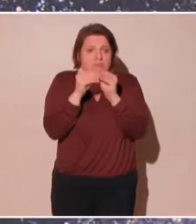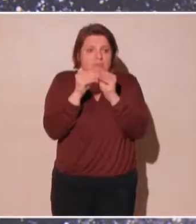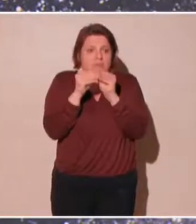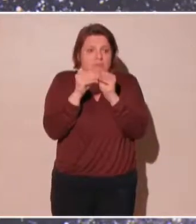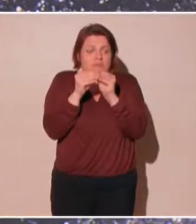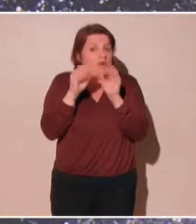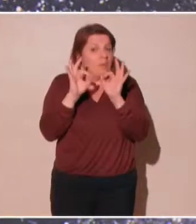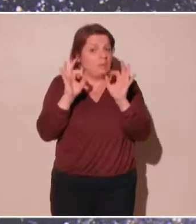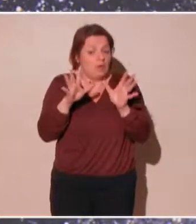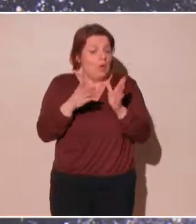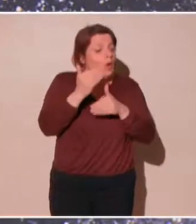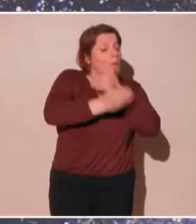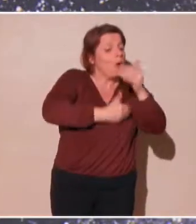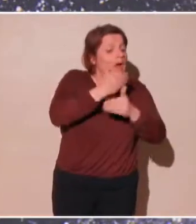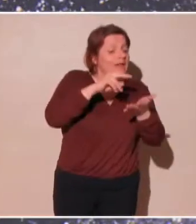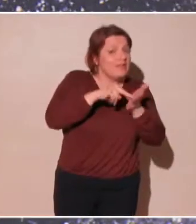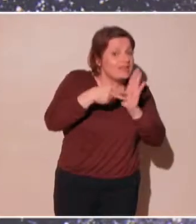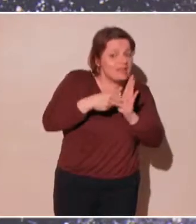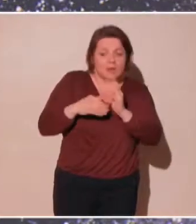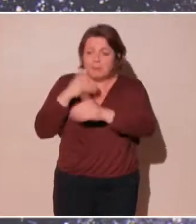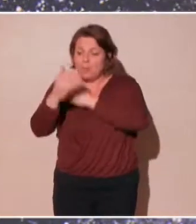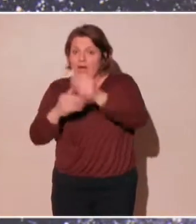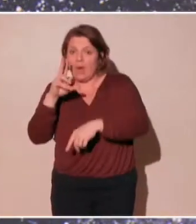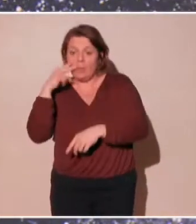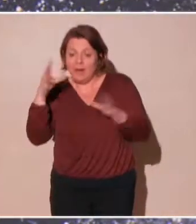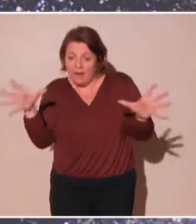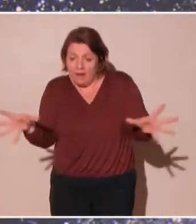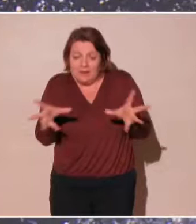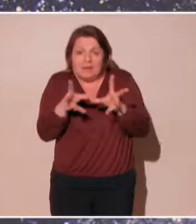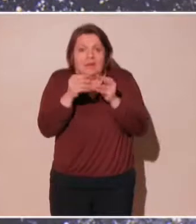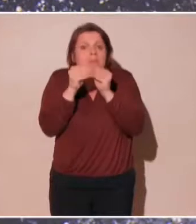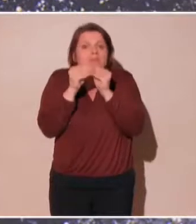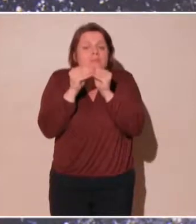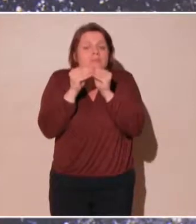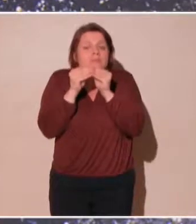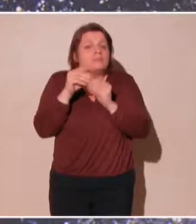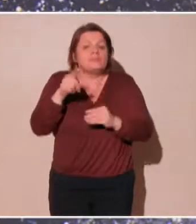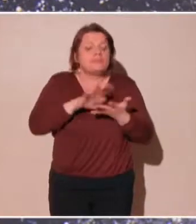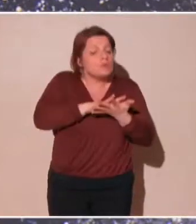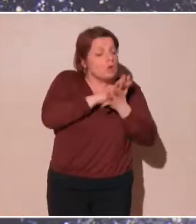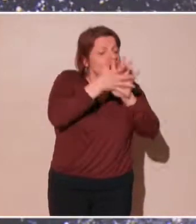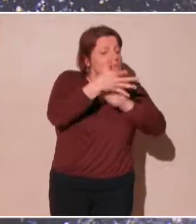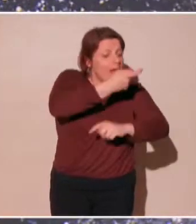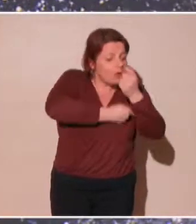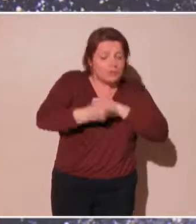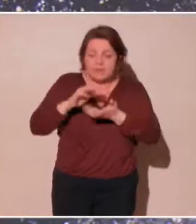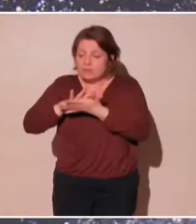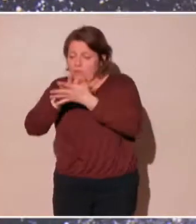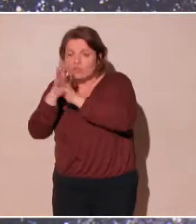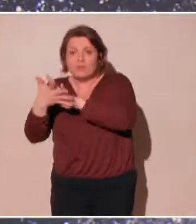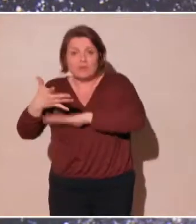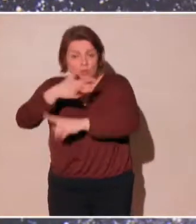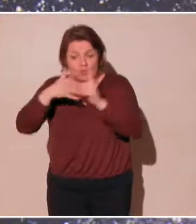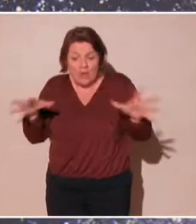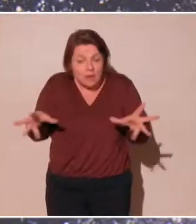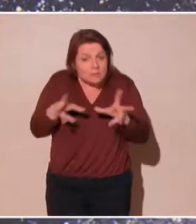quite clear that we would have to look at technical progress and human progress in the same way, economic transformation and social